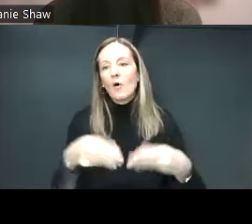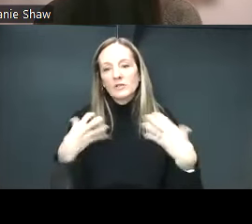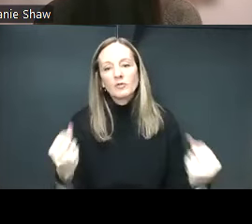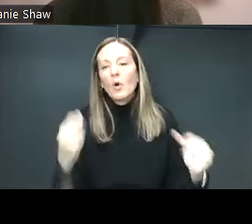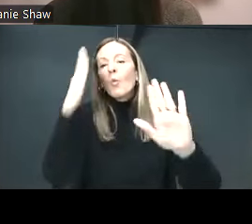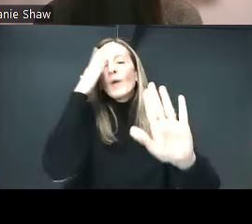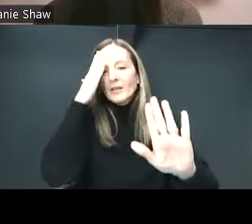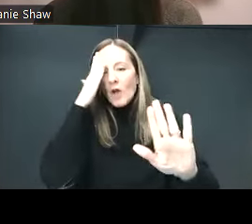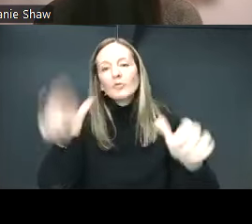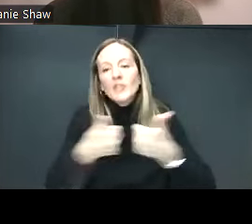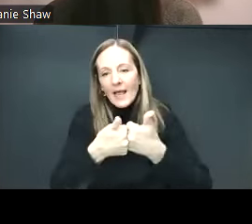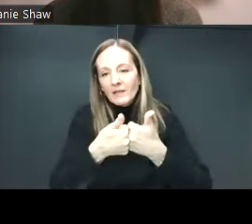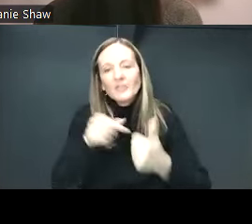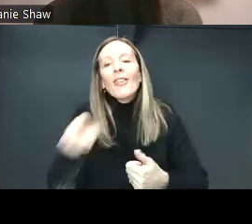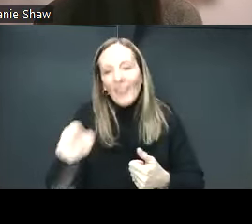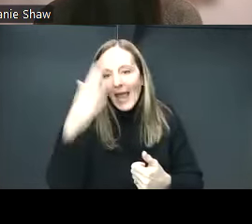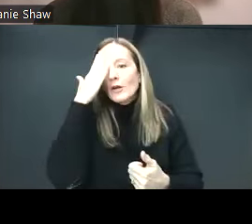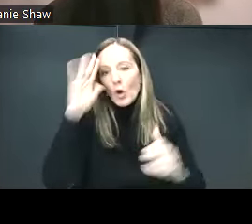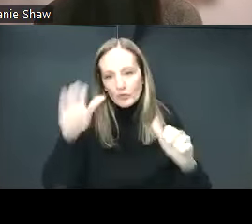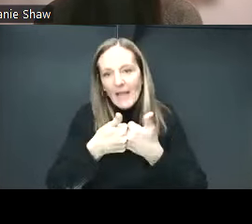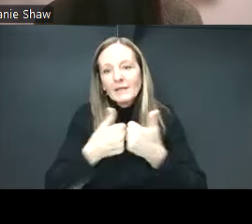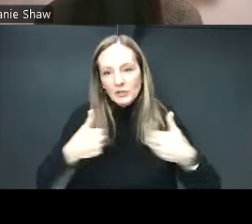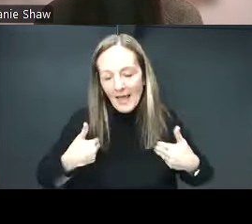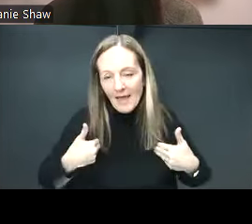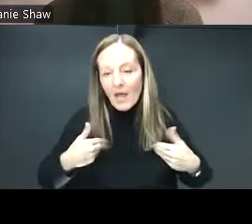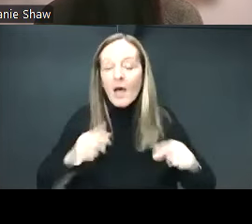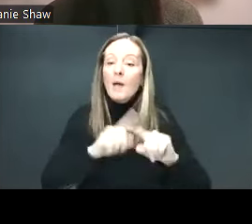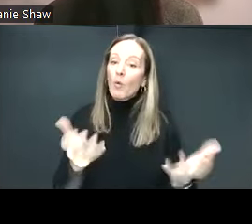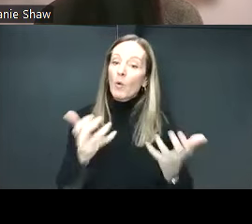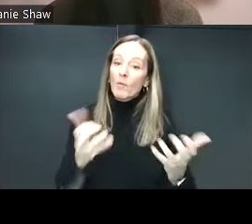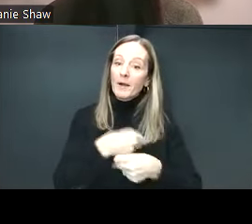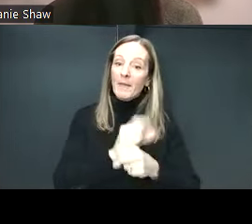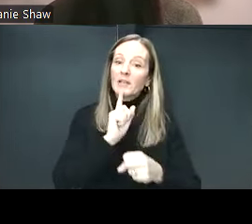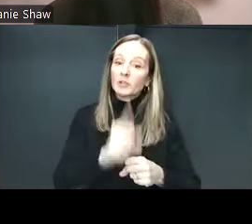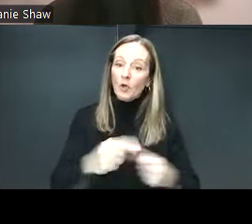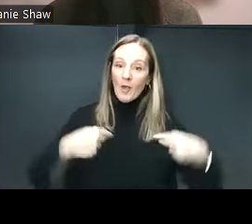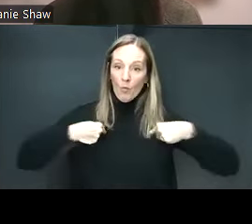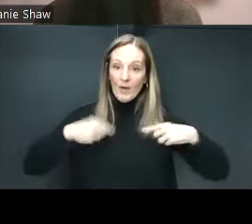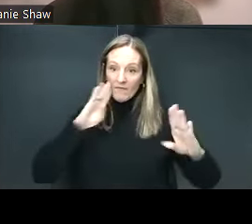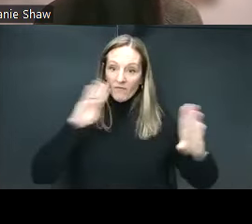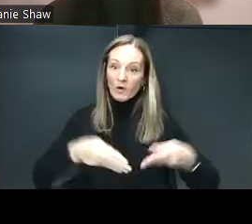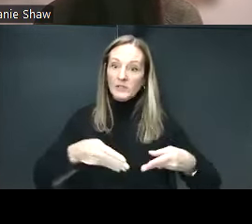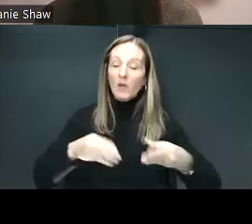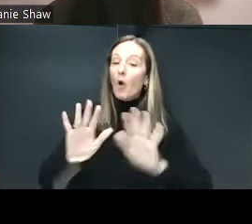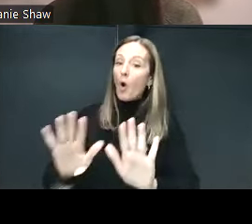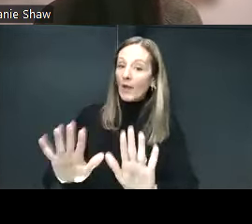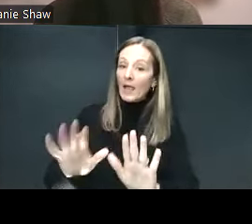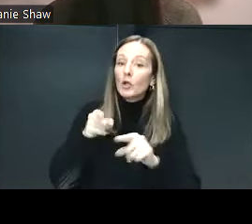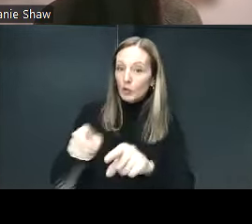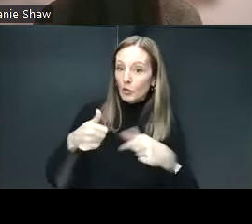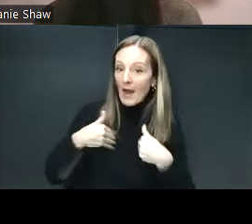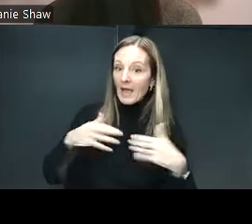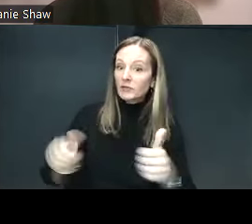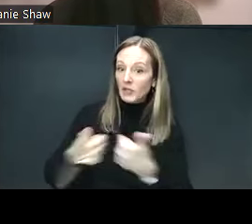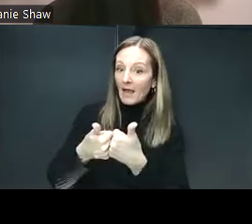challenges. They know that they have challenges, but we wanted to make sure that the thing that we are focusing on is, okay, even if you have challenges, here